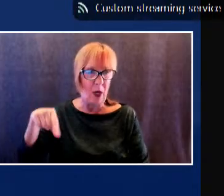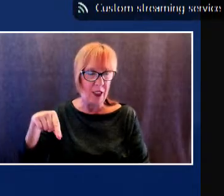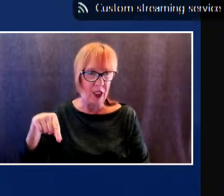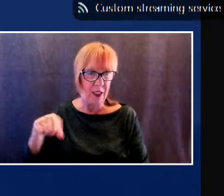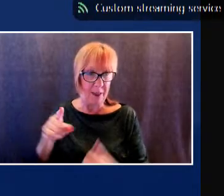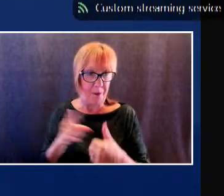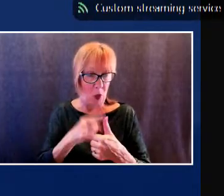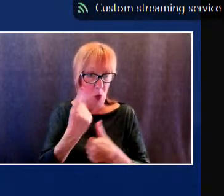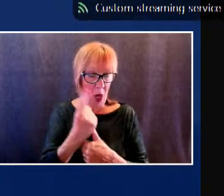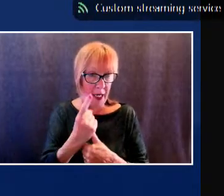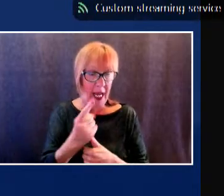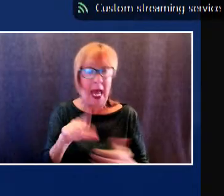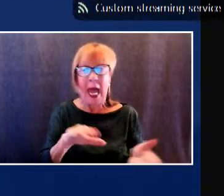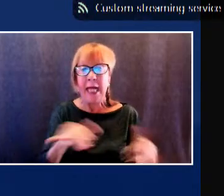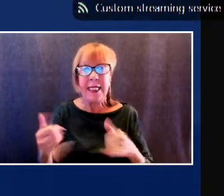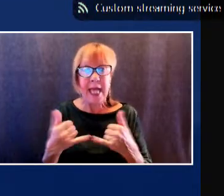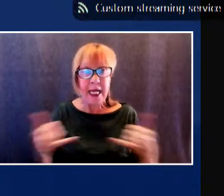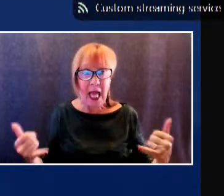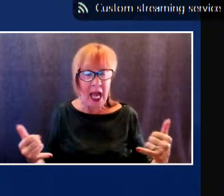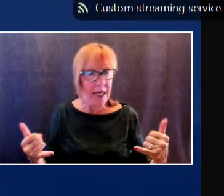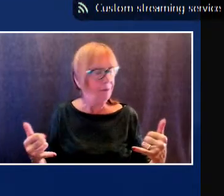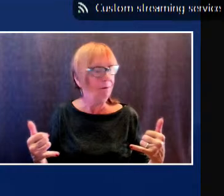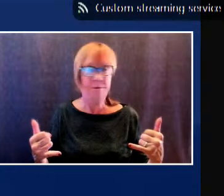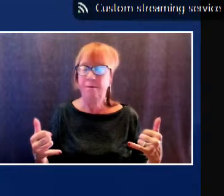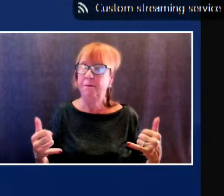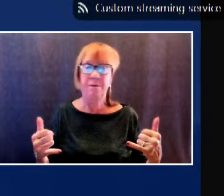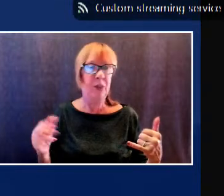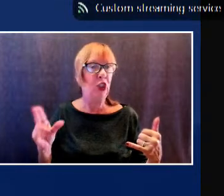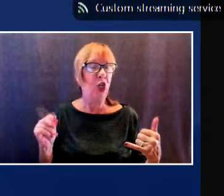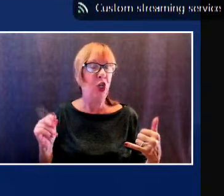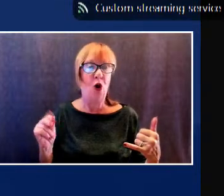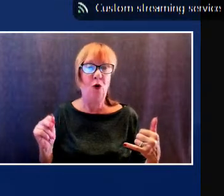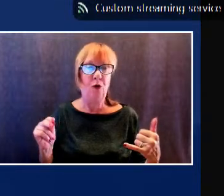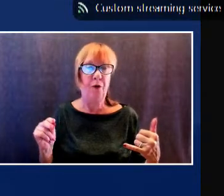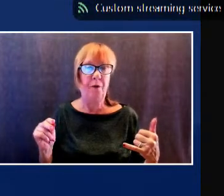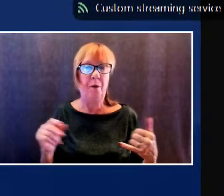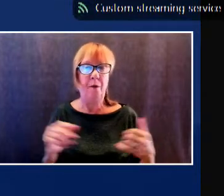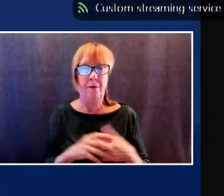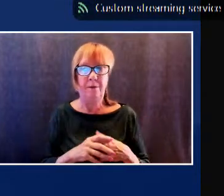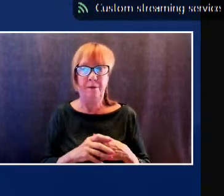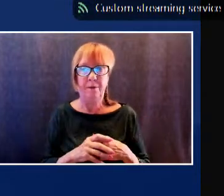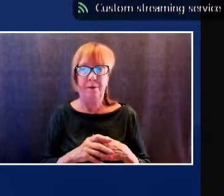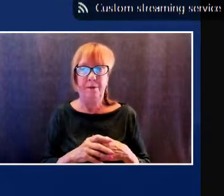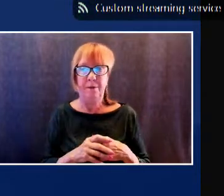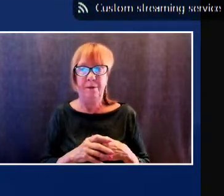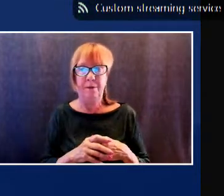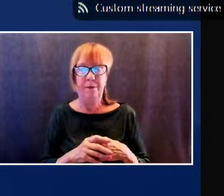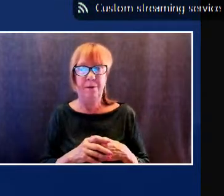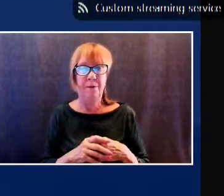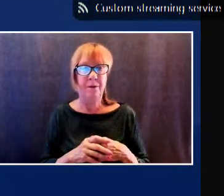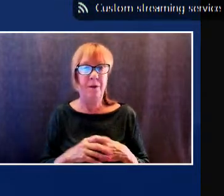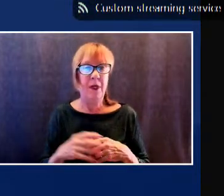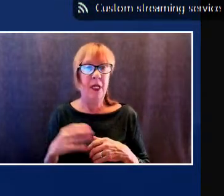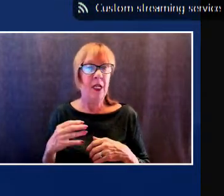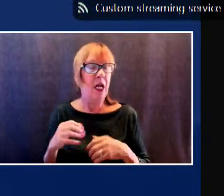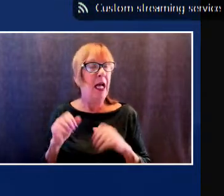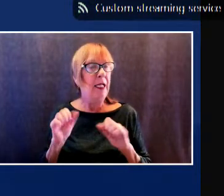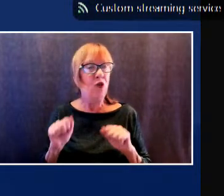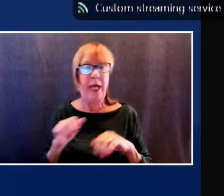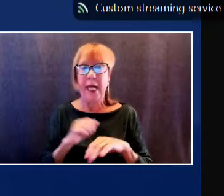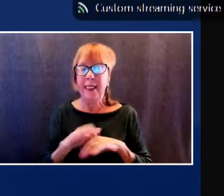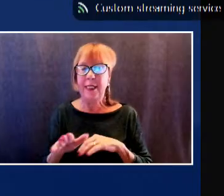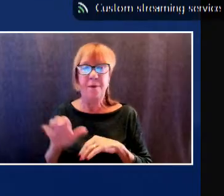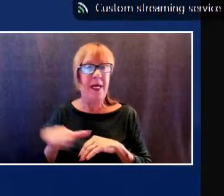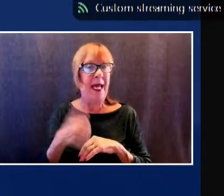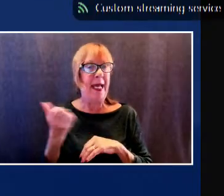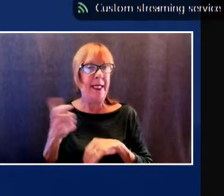deadline to apply? And the answer is no, there's no deadline to apply for a fee waiver or refund. Eligible residents can submit the request at